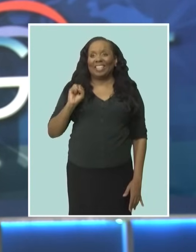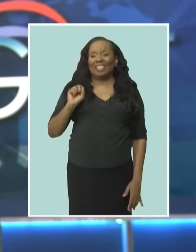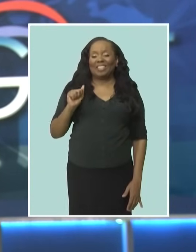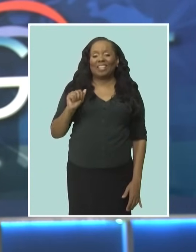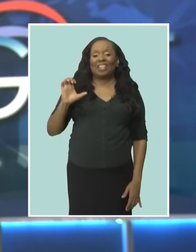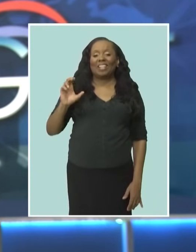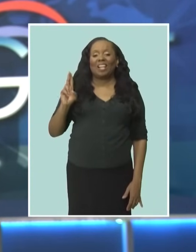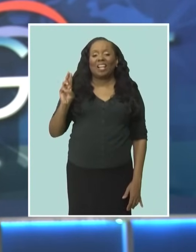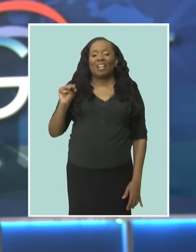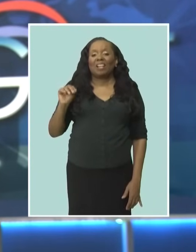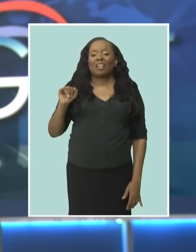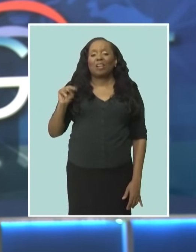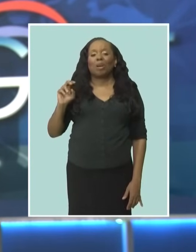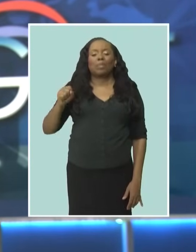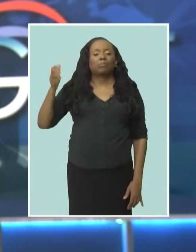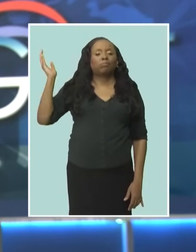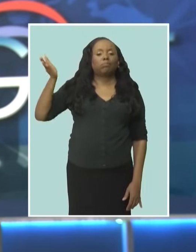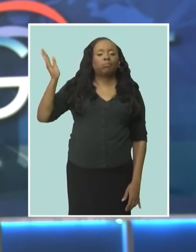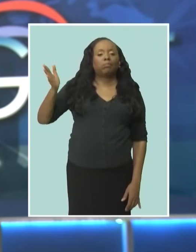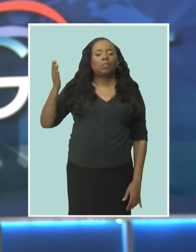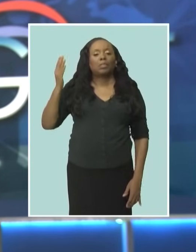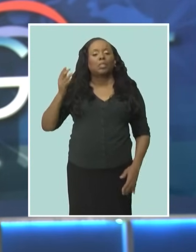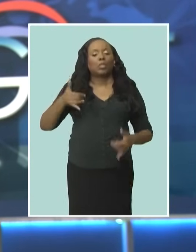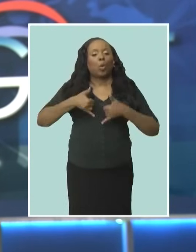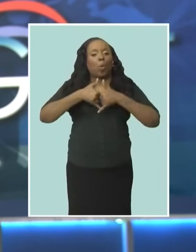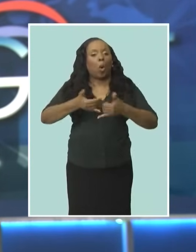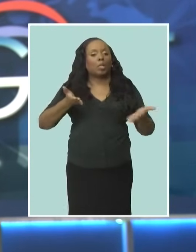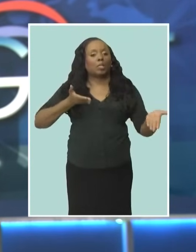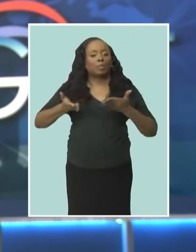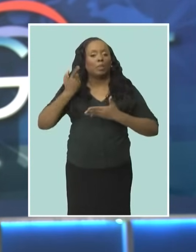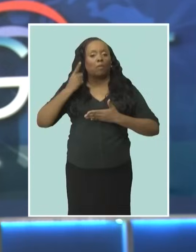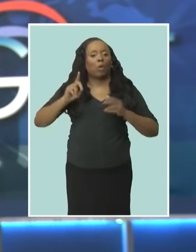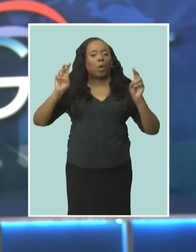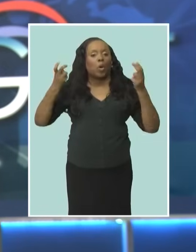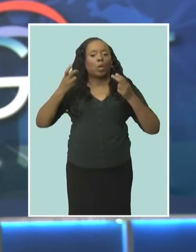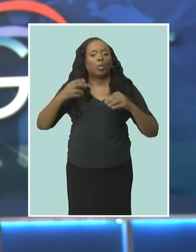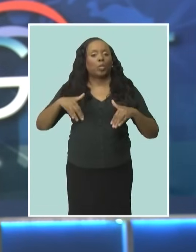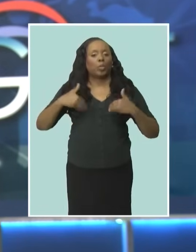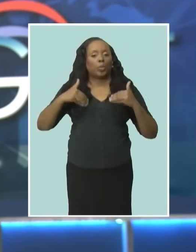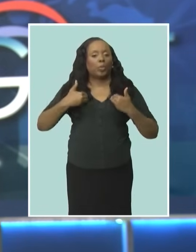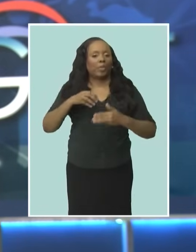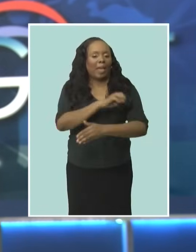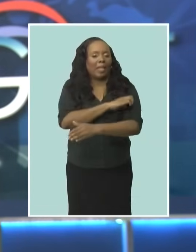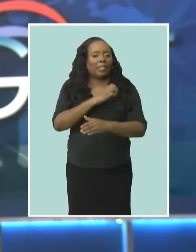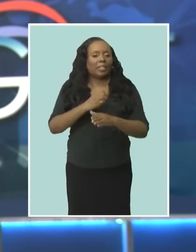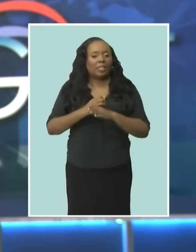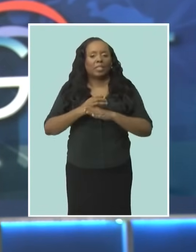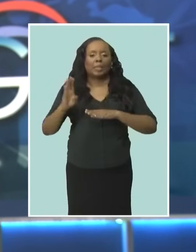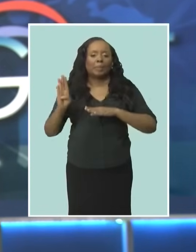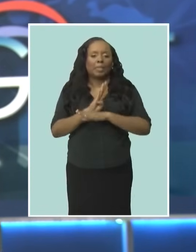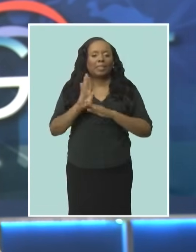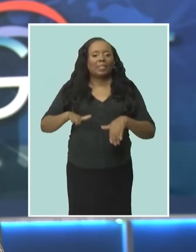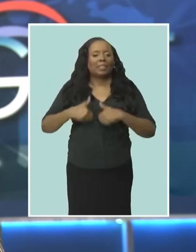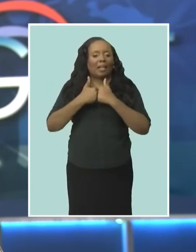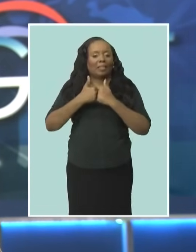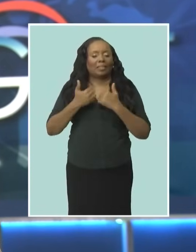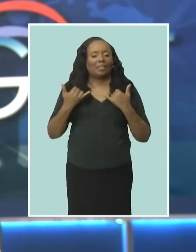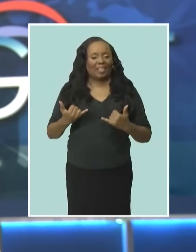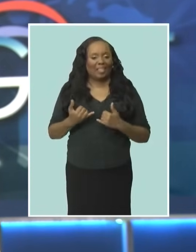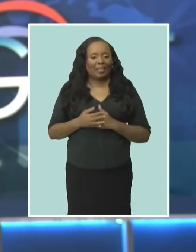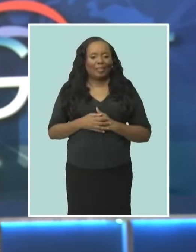the awards ceremony of the Youth Energy Entrepreneurship Challenge at the Sorla House in Queen's Park today. Trevor Thorpe tells us